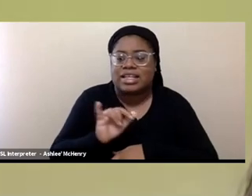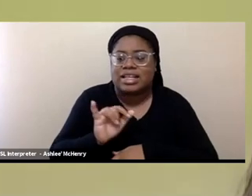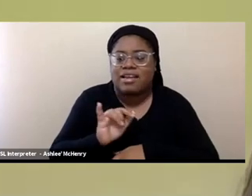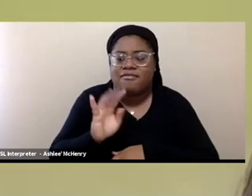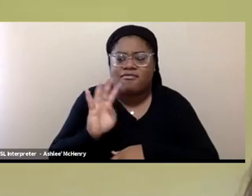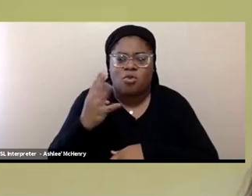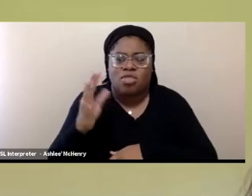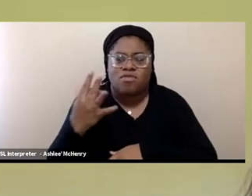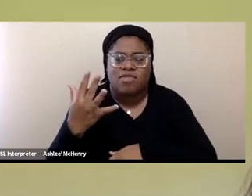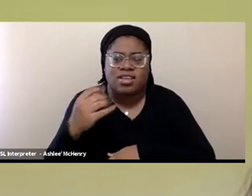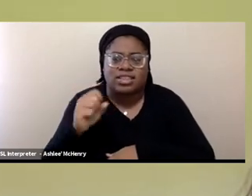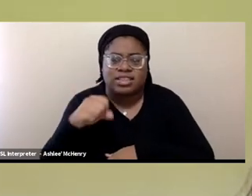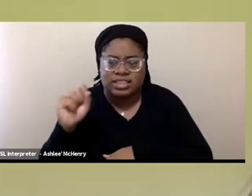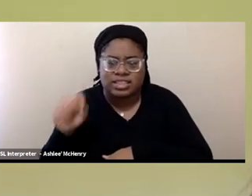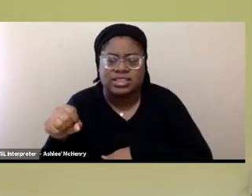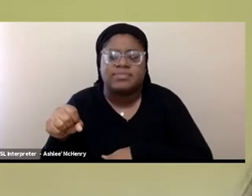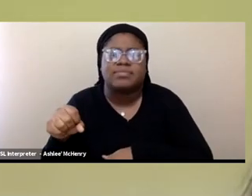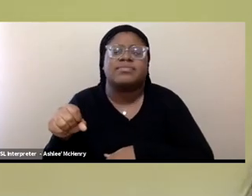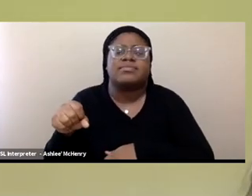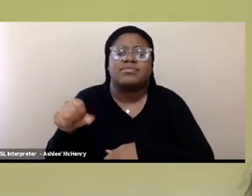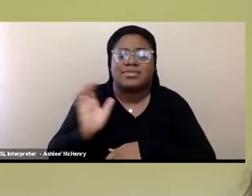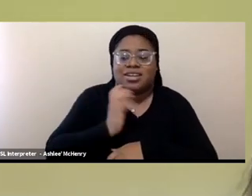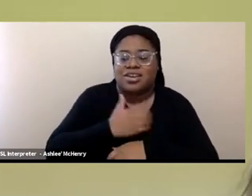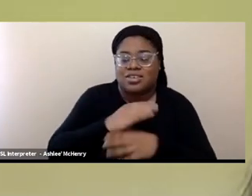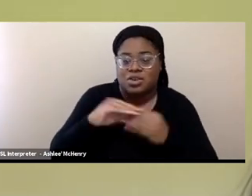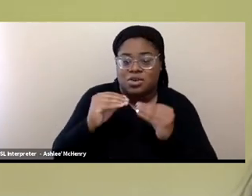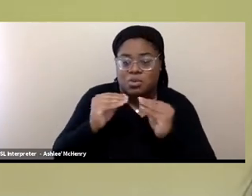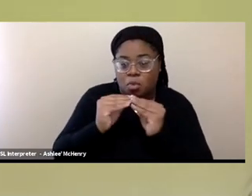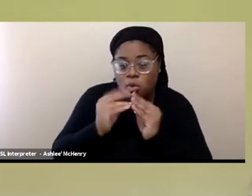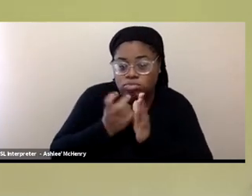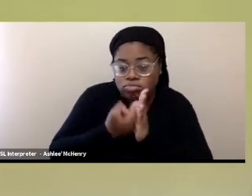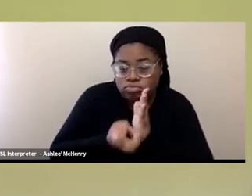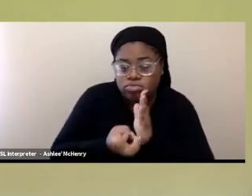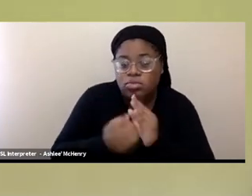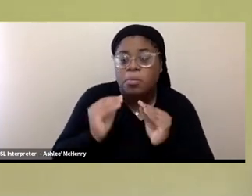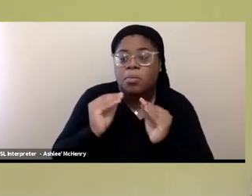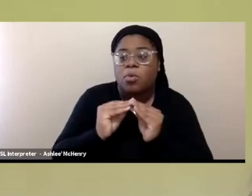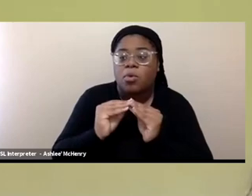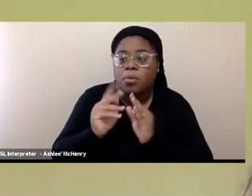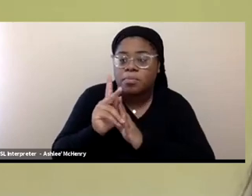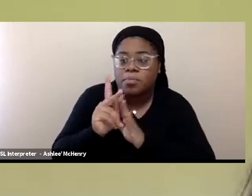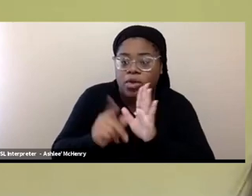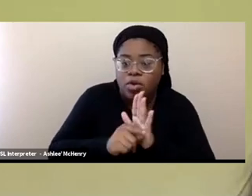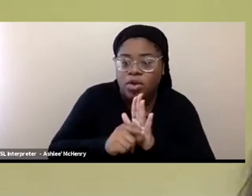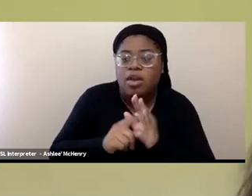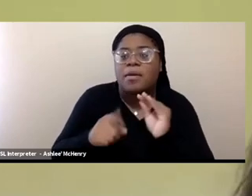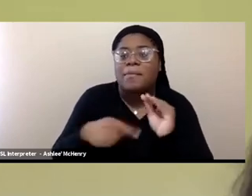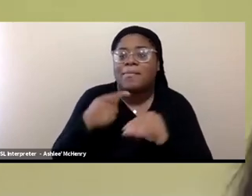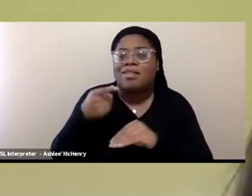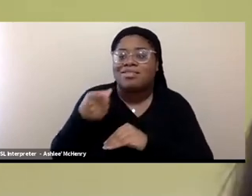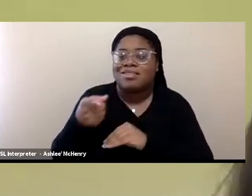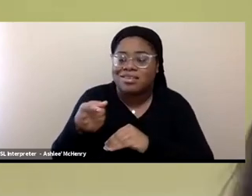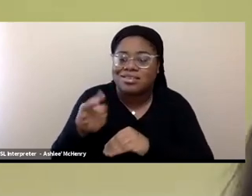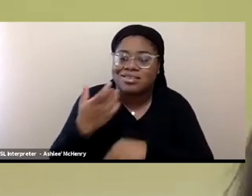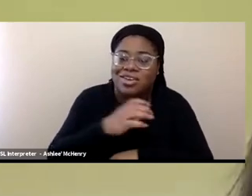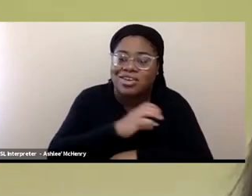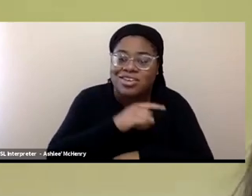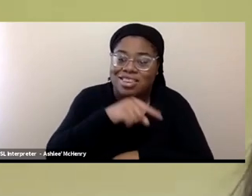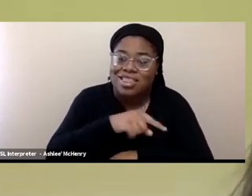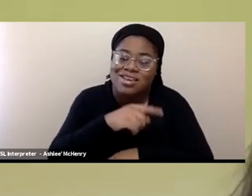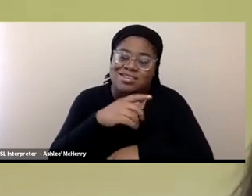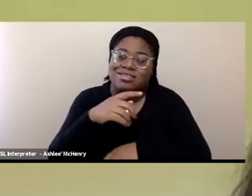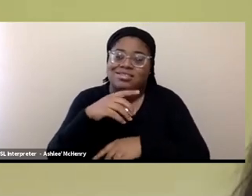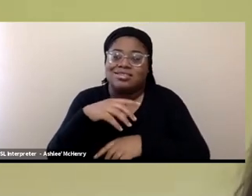fifth season, our stories got a little deeper and went more into the background of the characters. And in that fifth season that